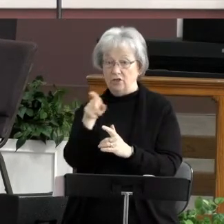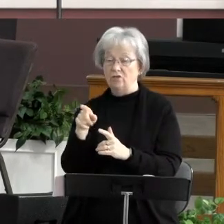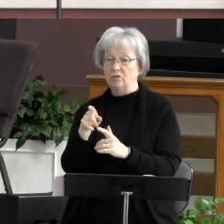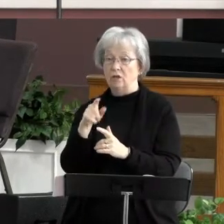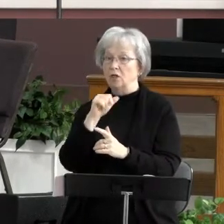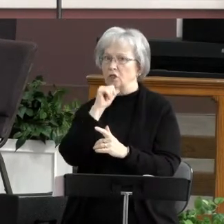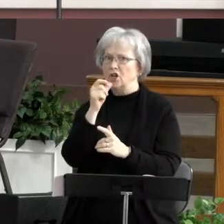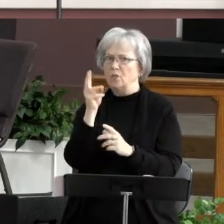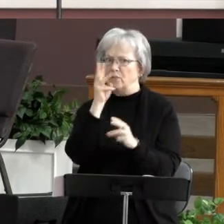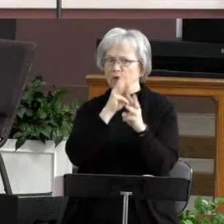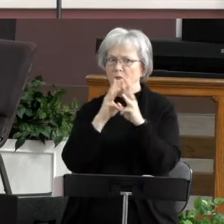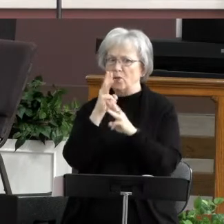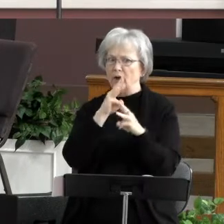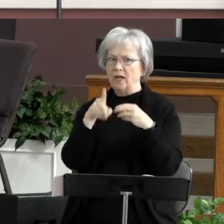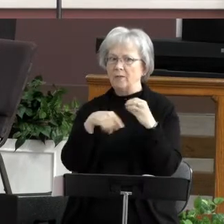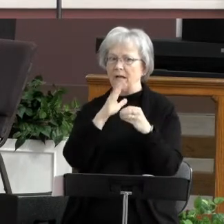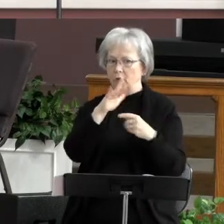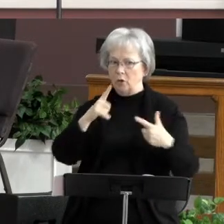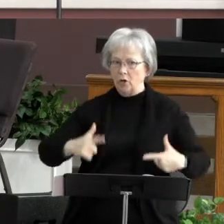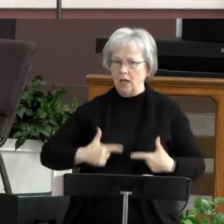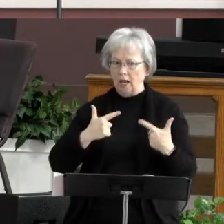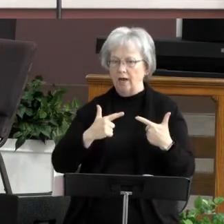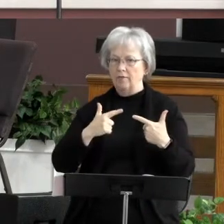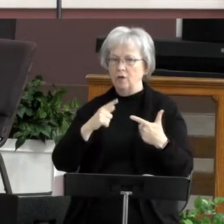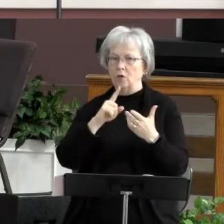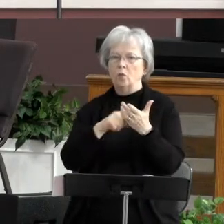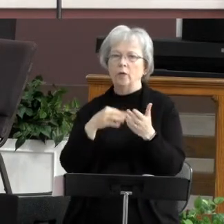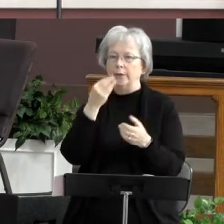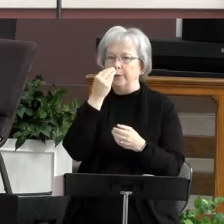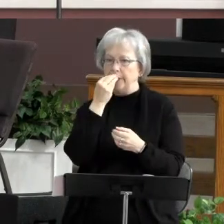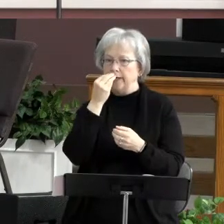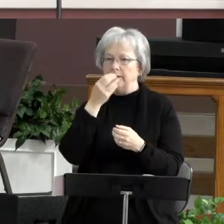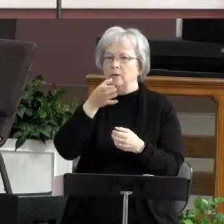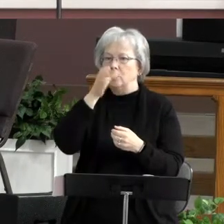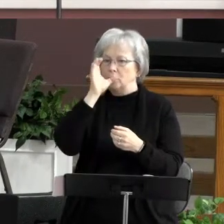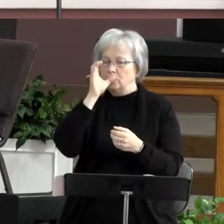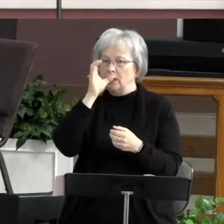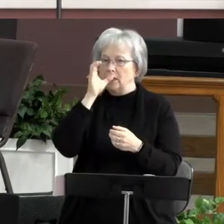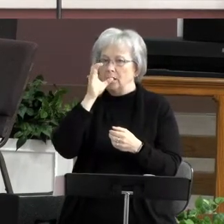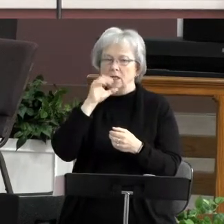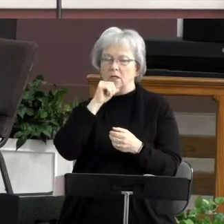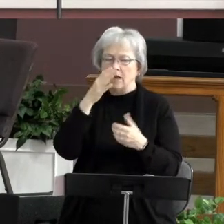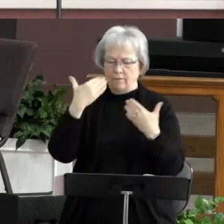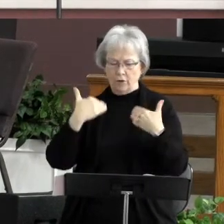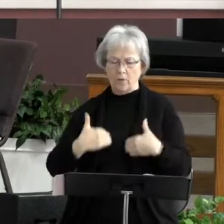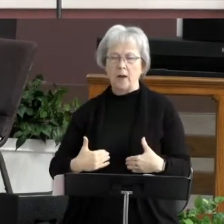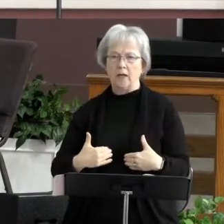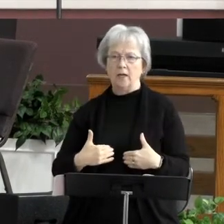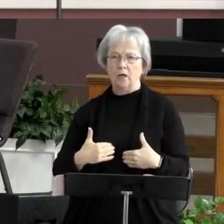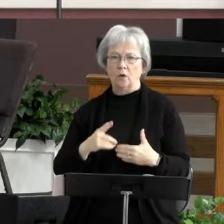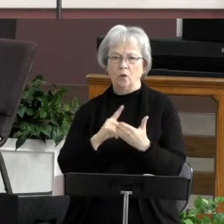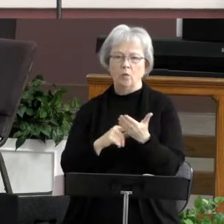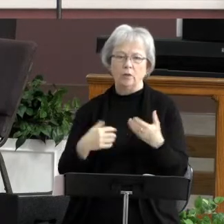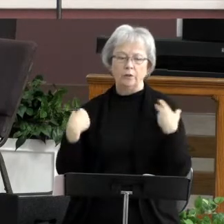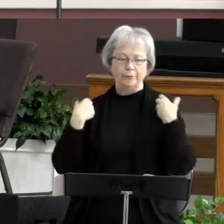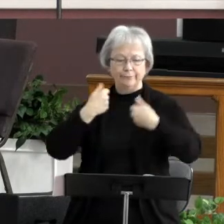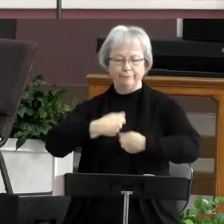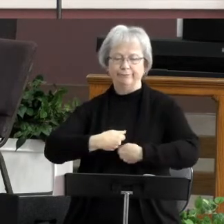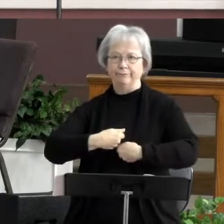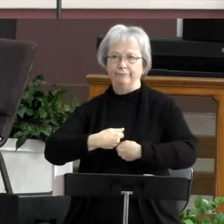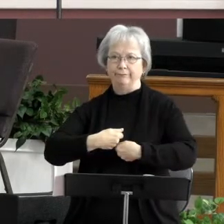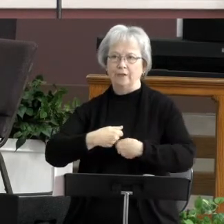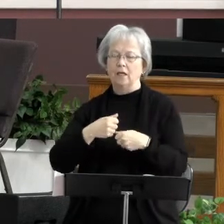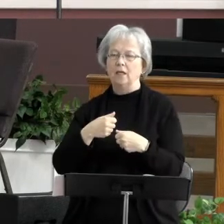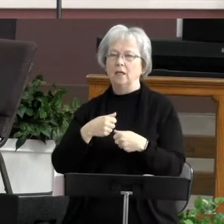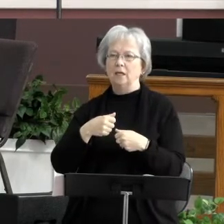be worried about your life as to what you will eat or what you will drink, nor for your body as to what you will put on. Is